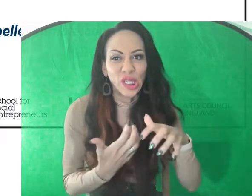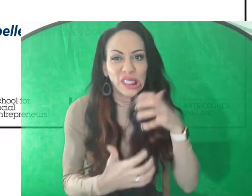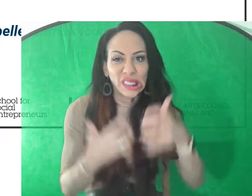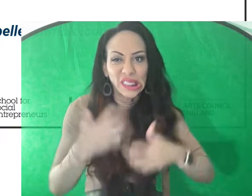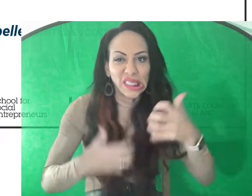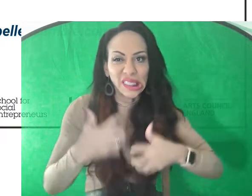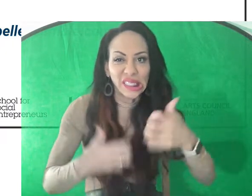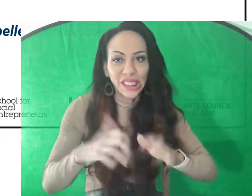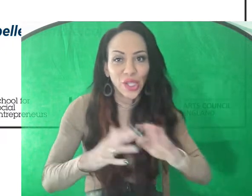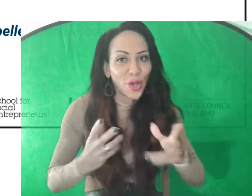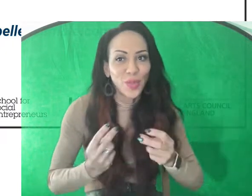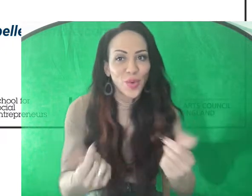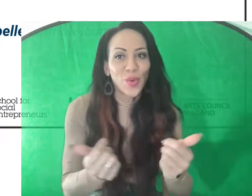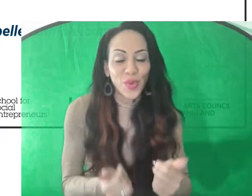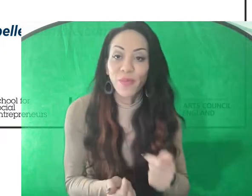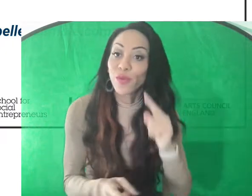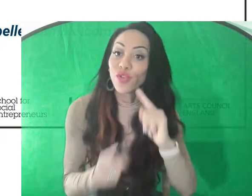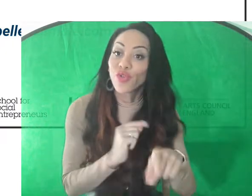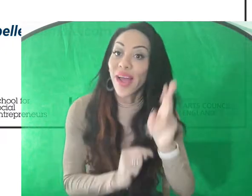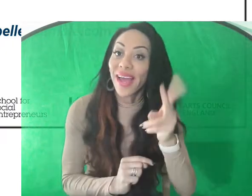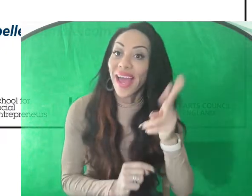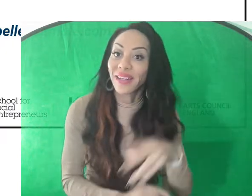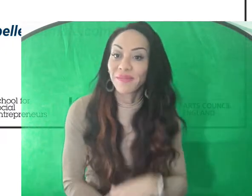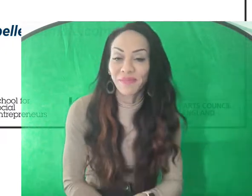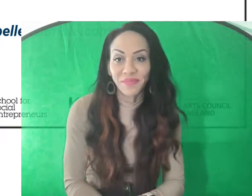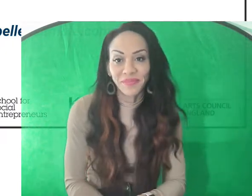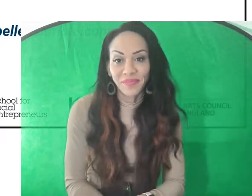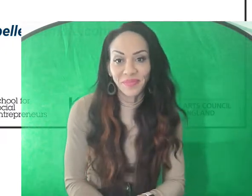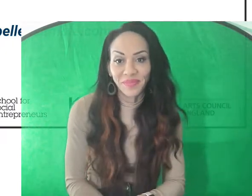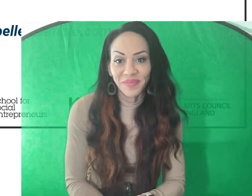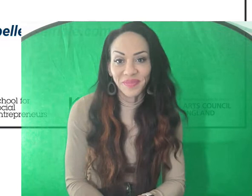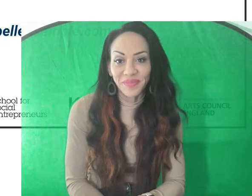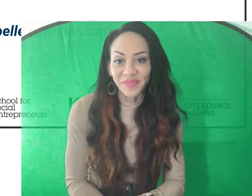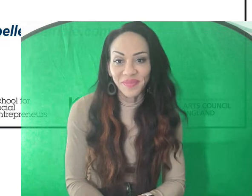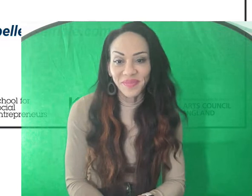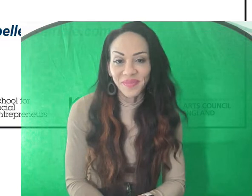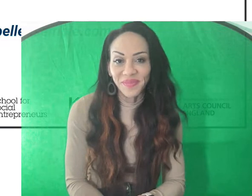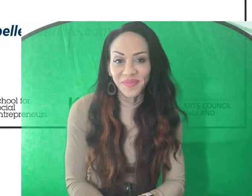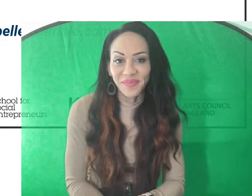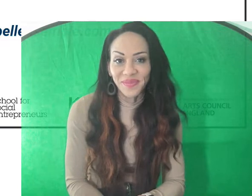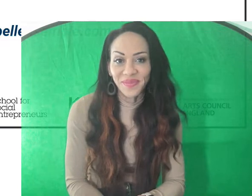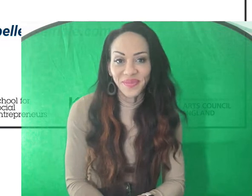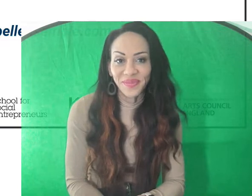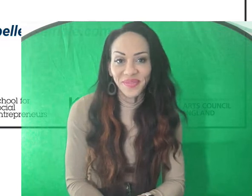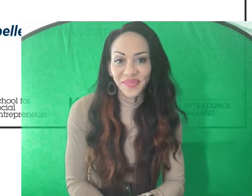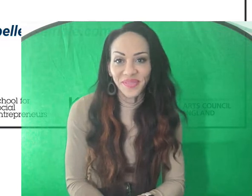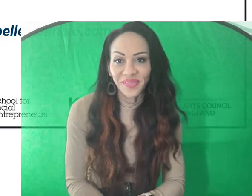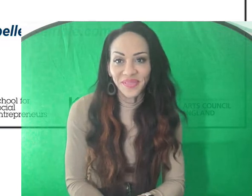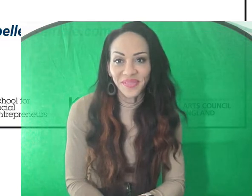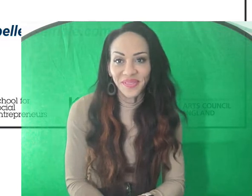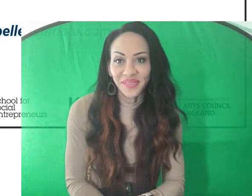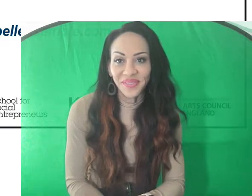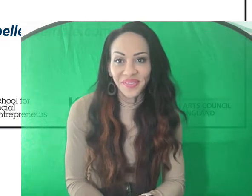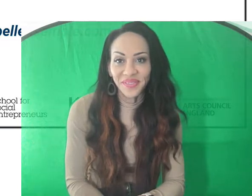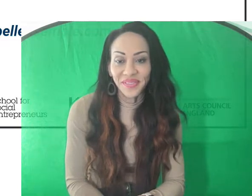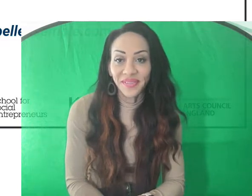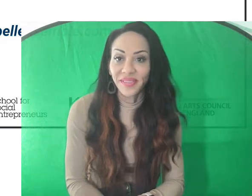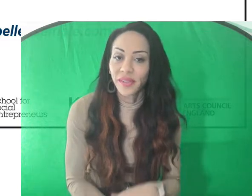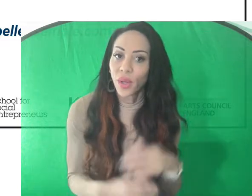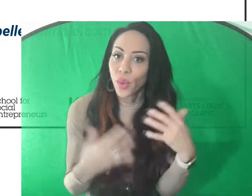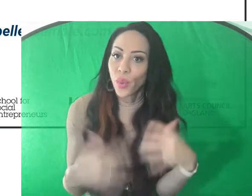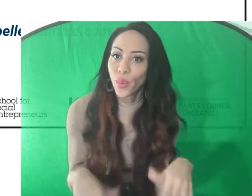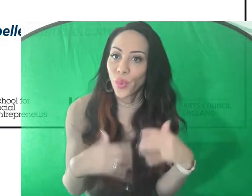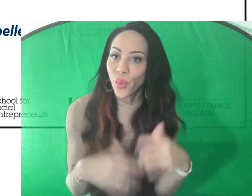go. Right, try again. Any questions in the room, anybody? Yes, yeah. Hey, that was amazing. Thank you so